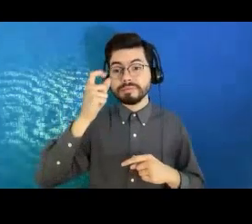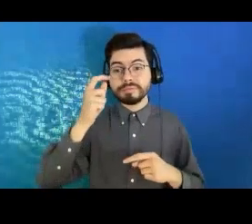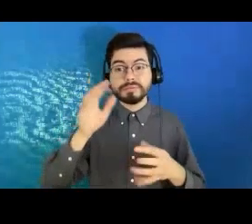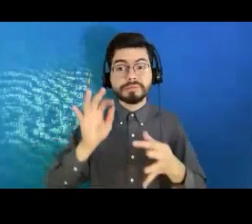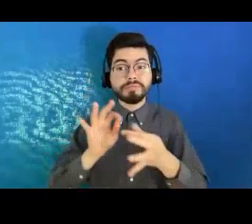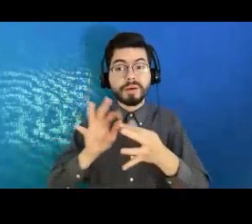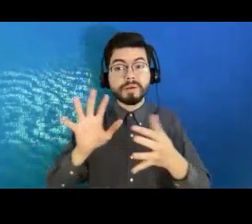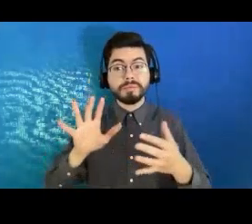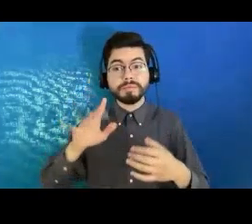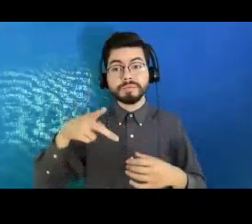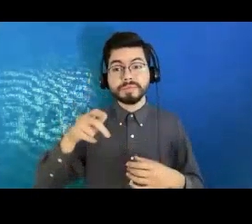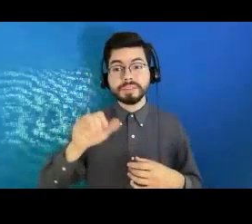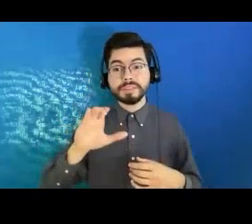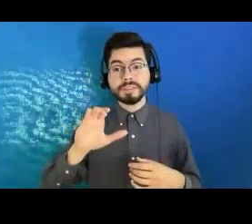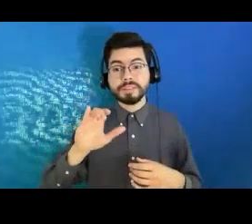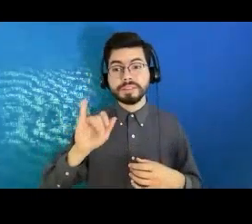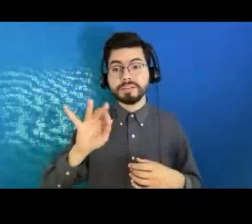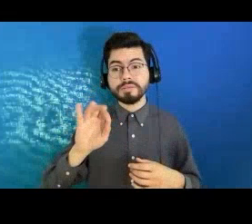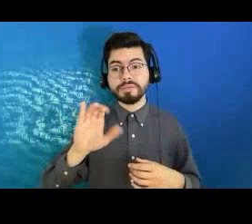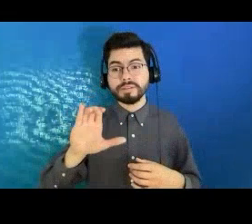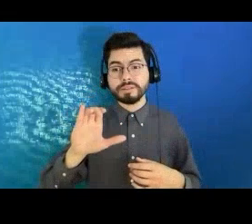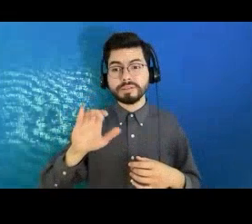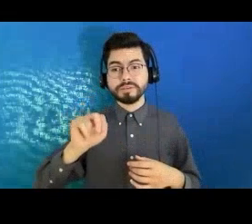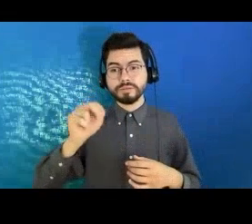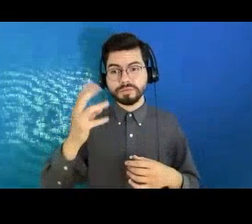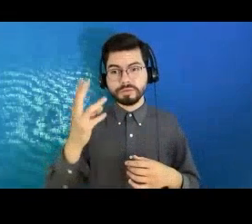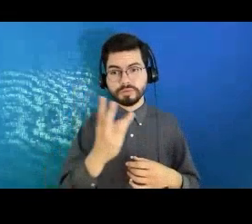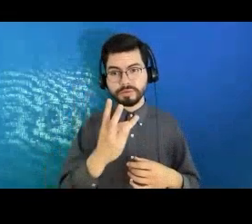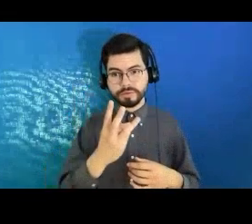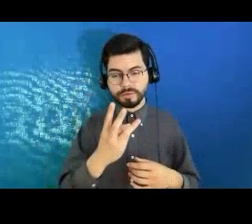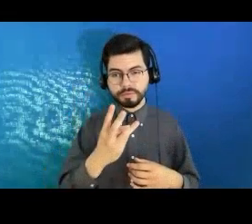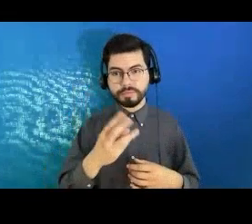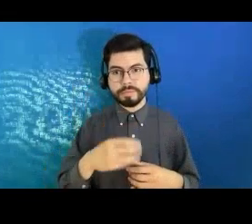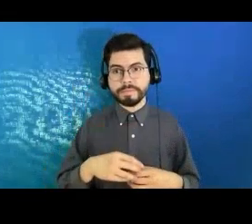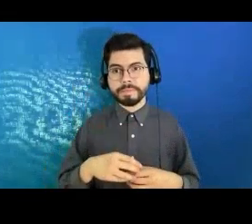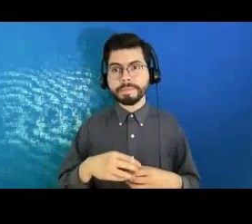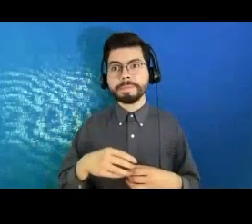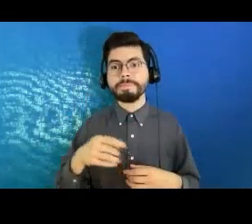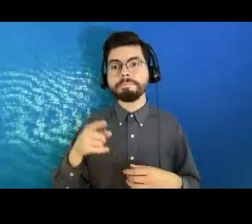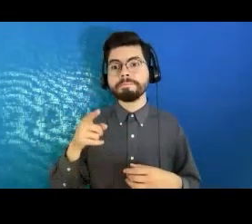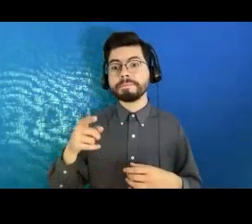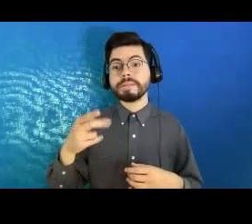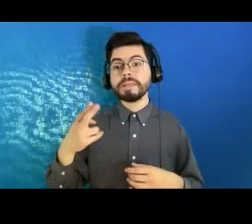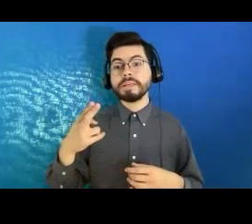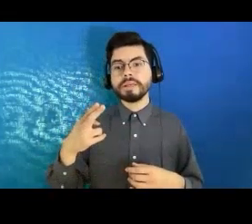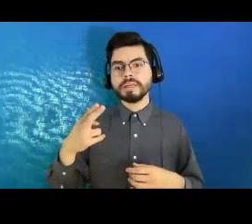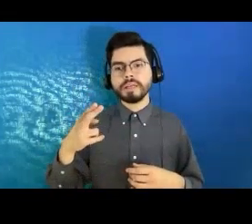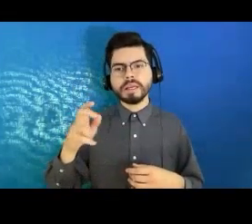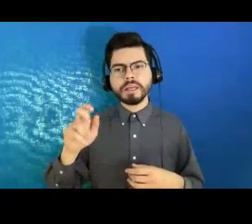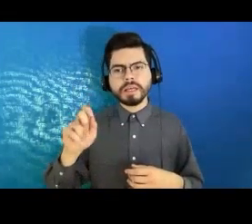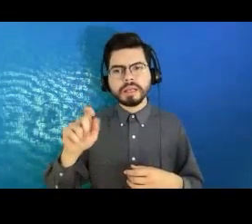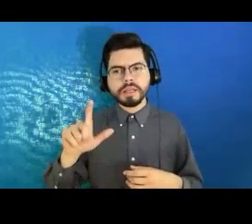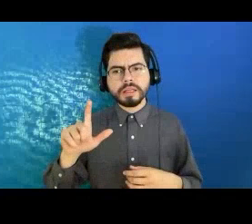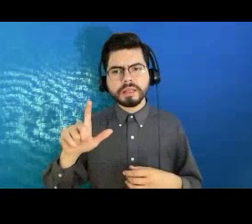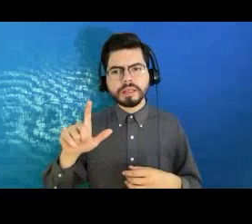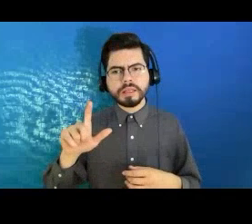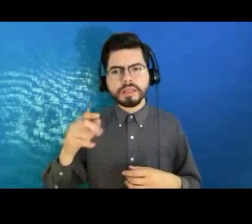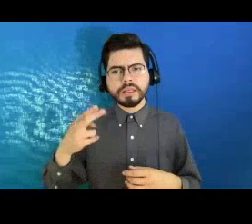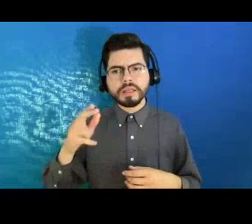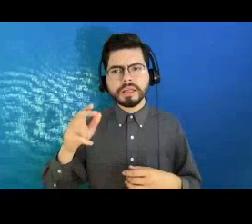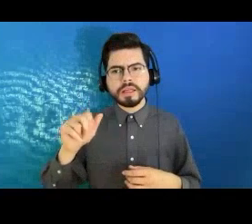2 populations. And so the Hellquist, those are the authorities on bladderworts, were collecting,